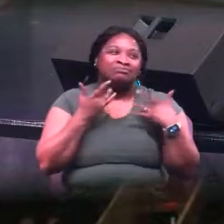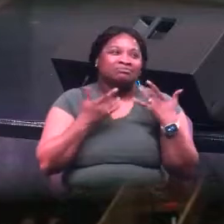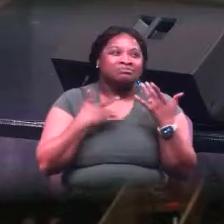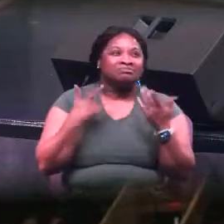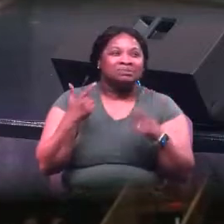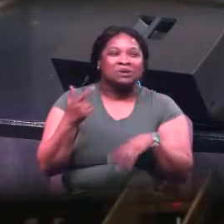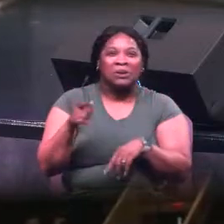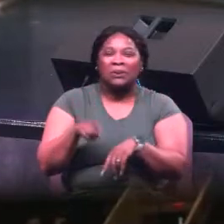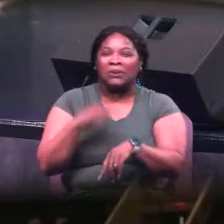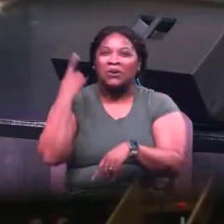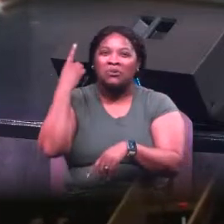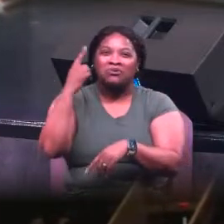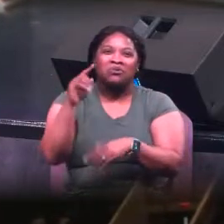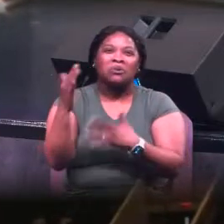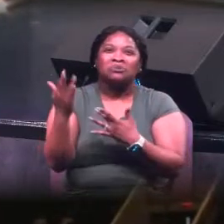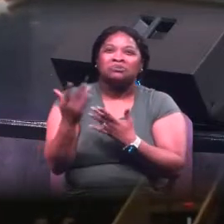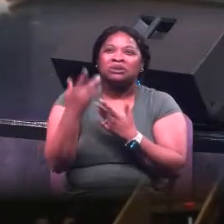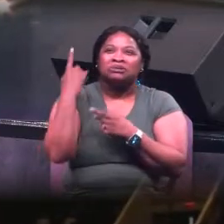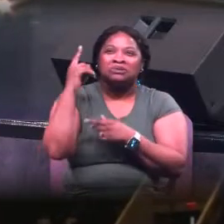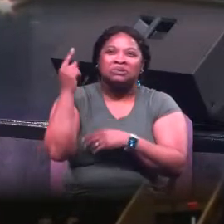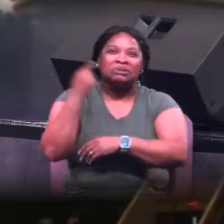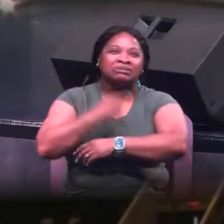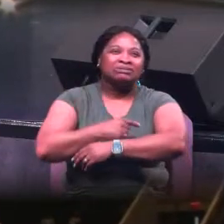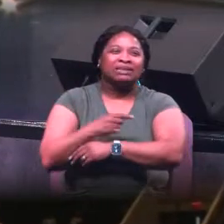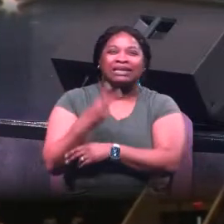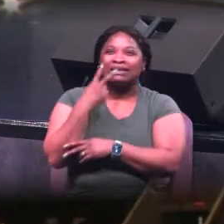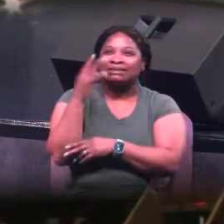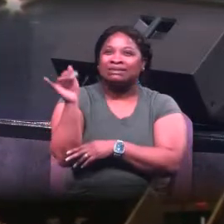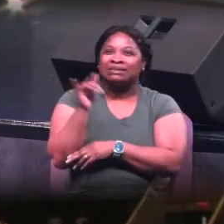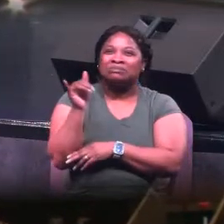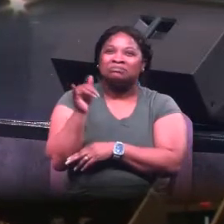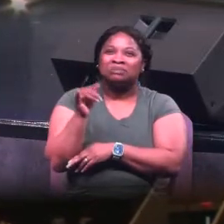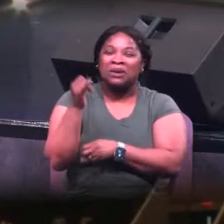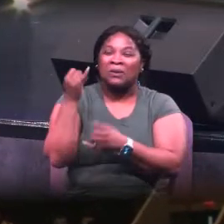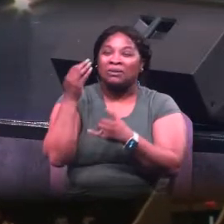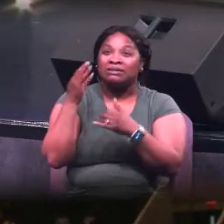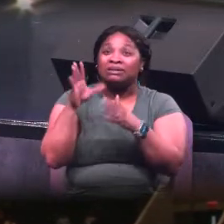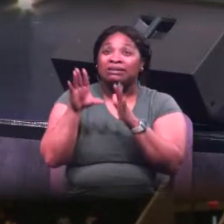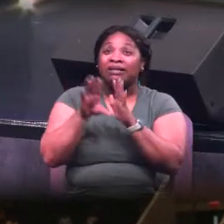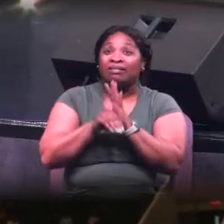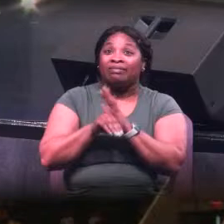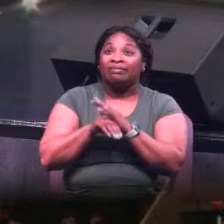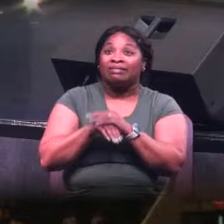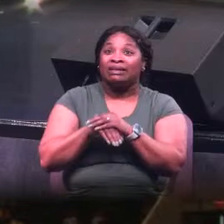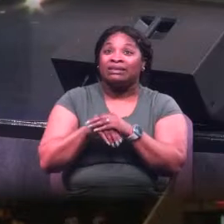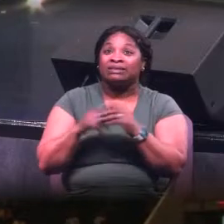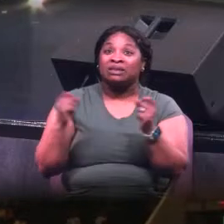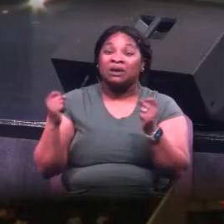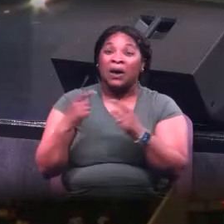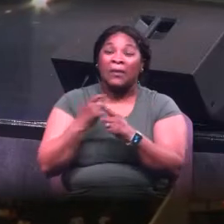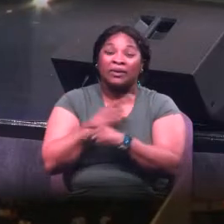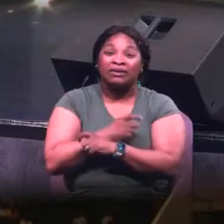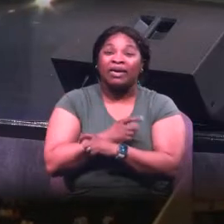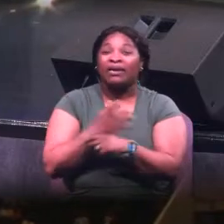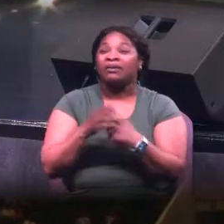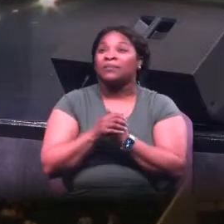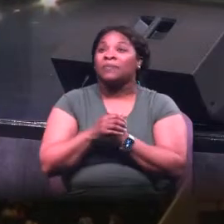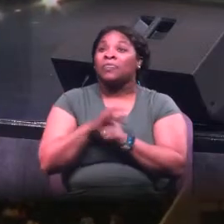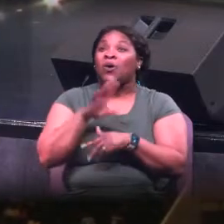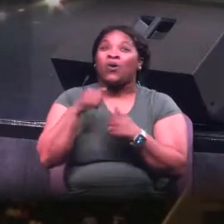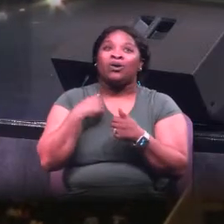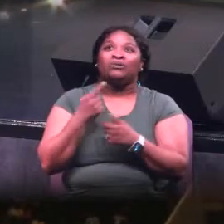us long for a day that seemed like it was less complicated than today. All of us have